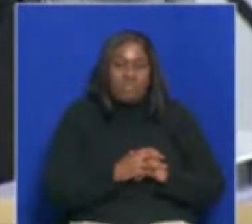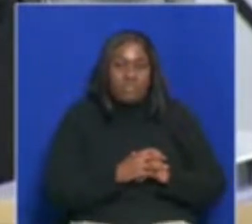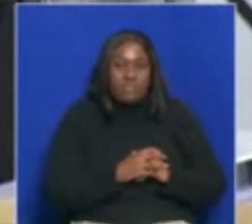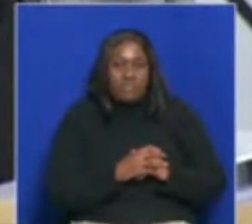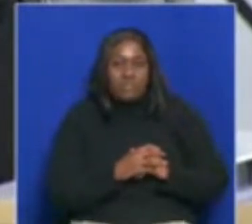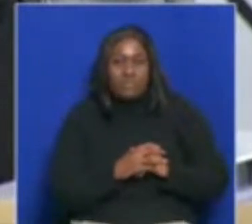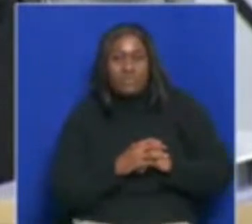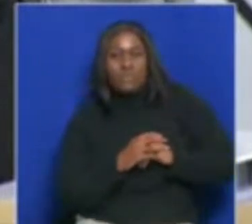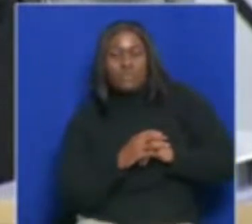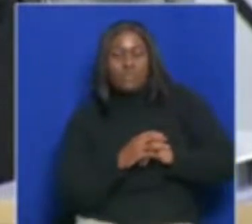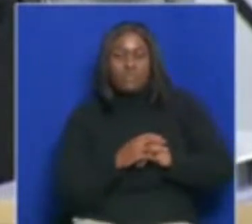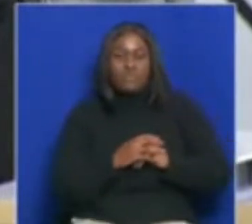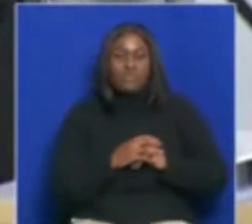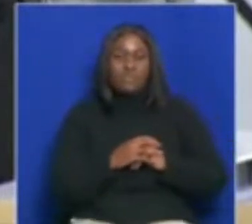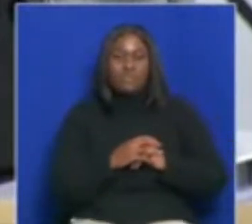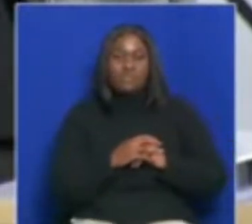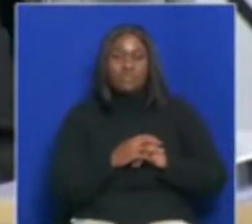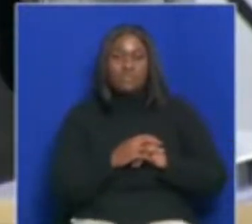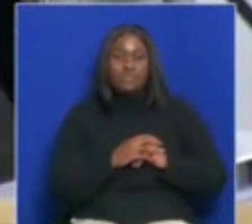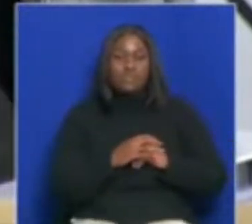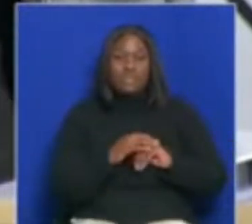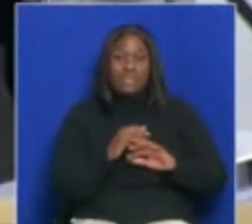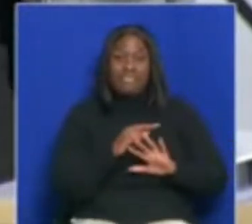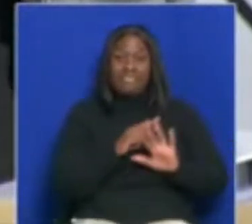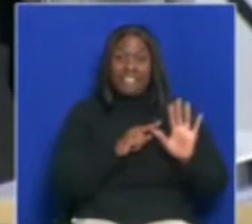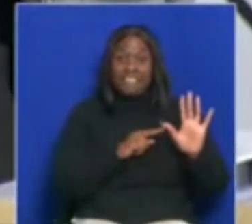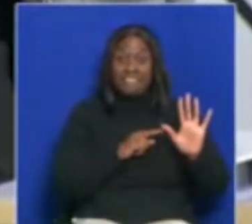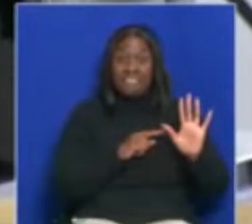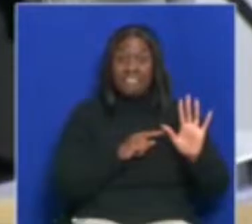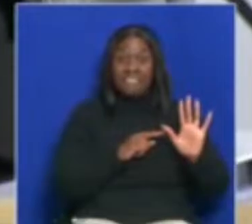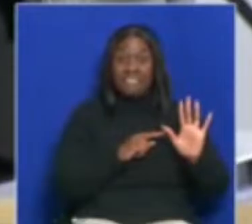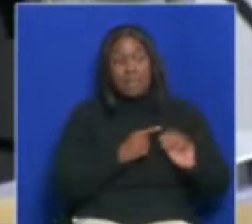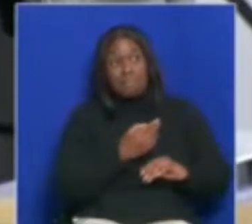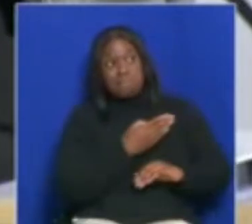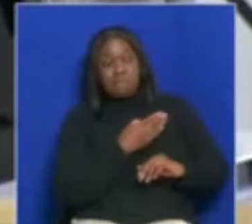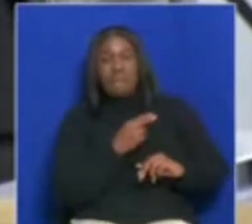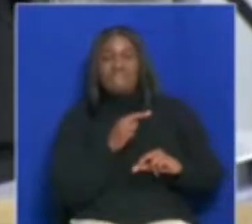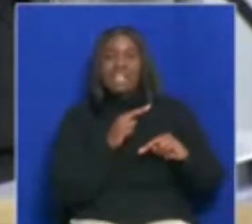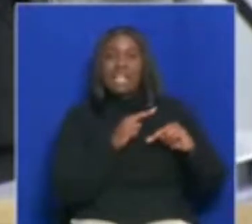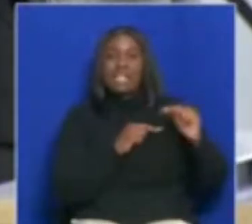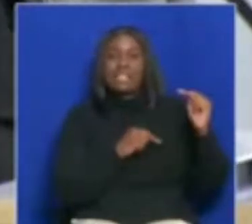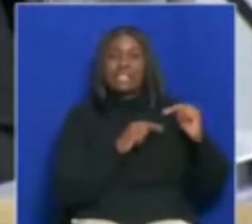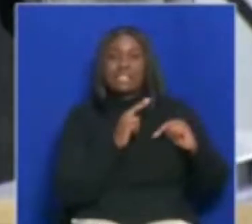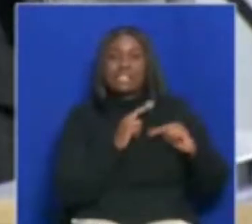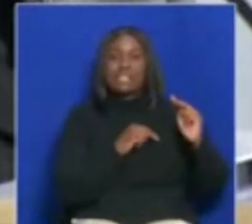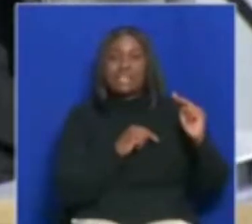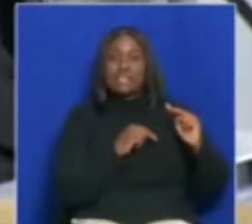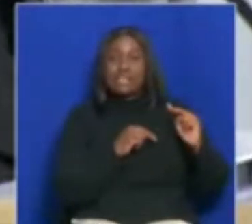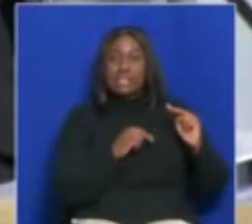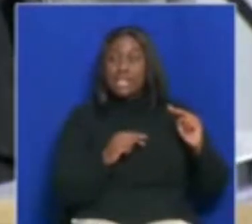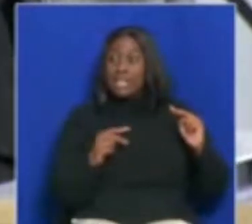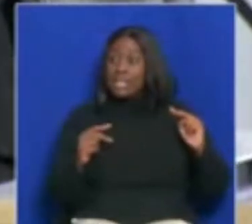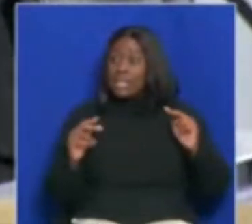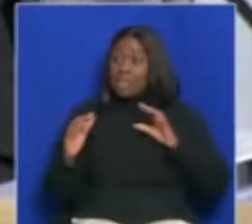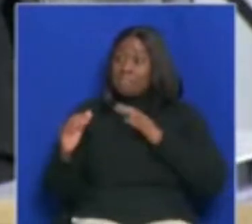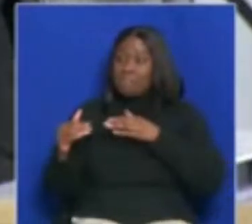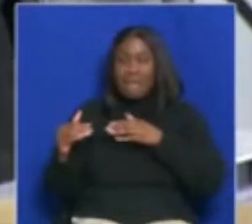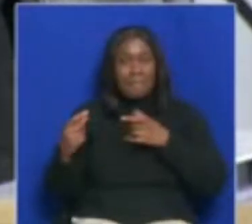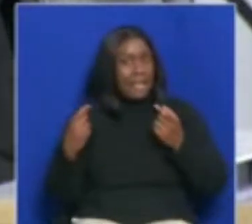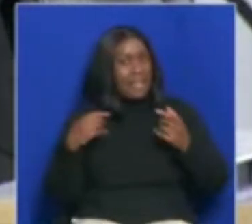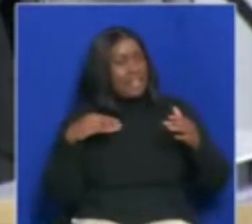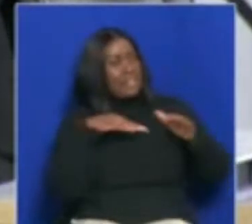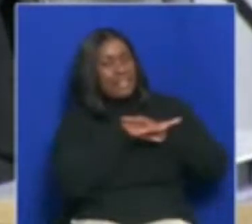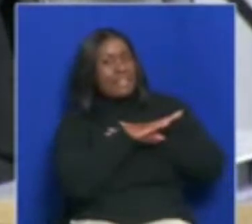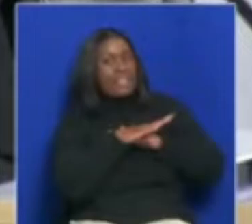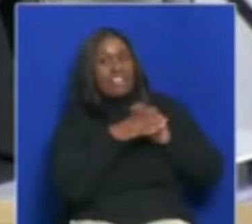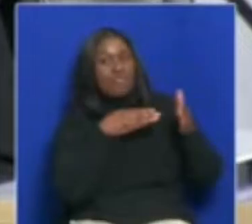The 5 deceased were in a premises that nobody could go through the premises. They were